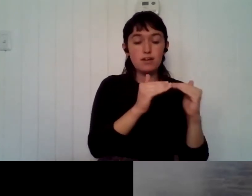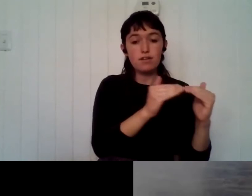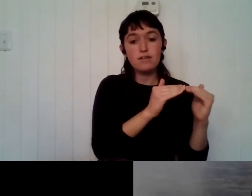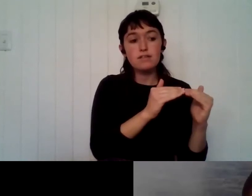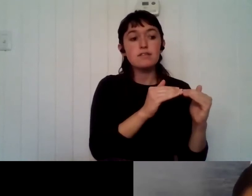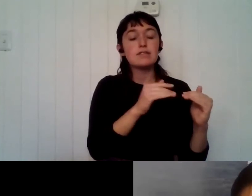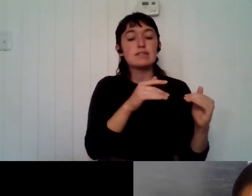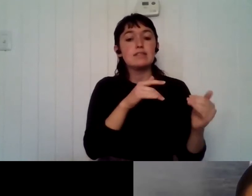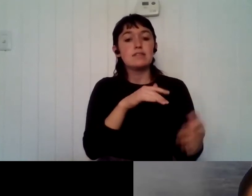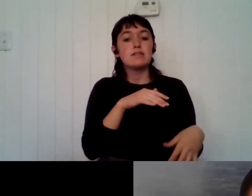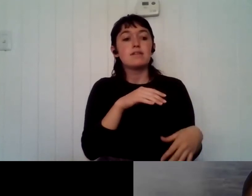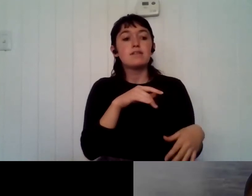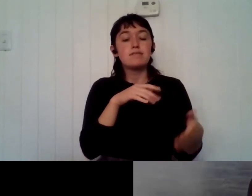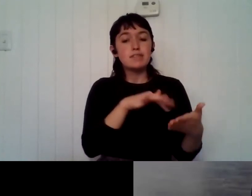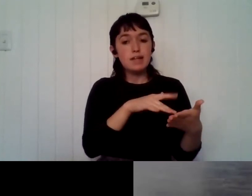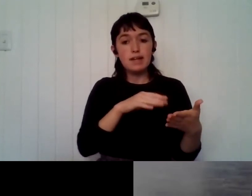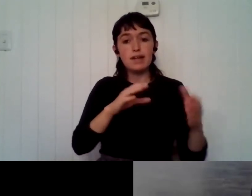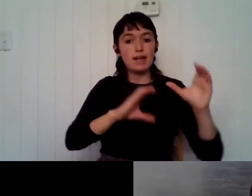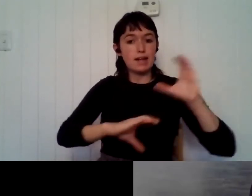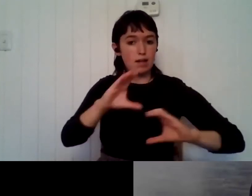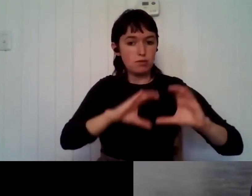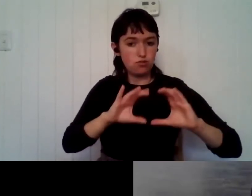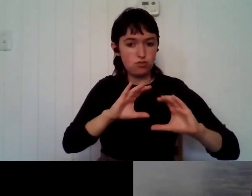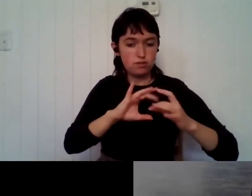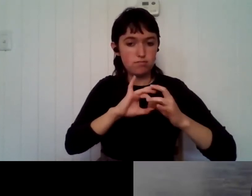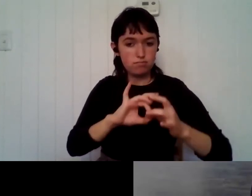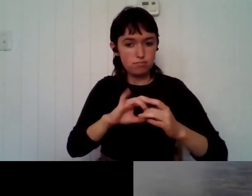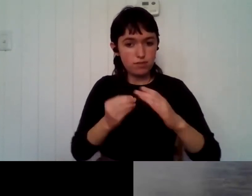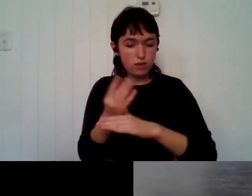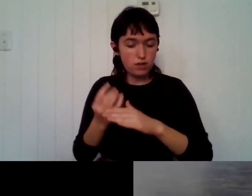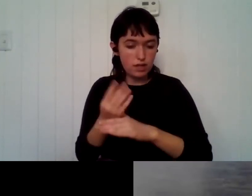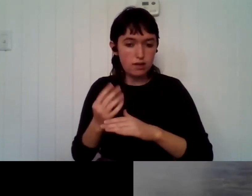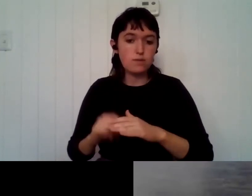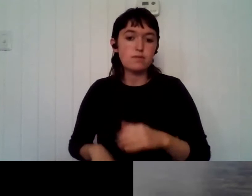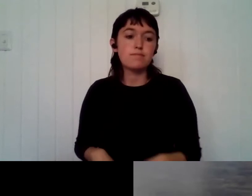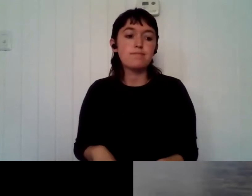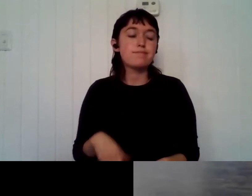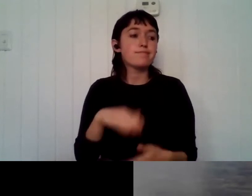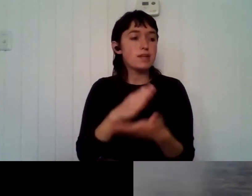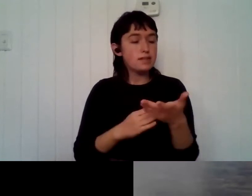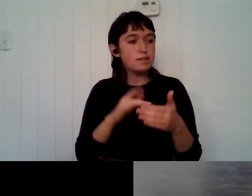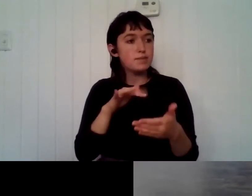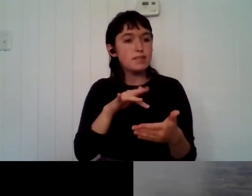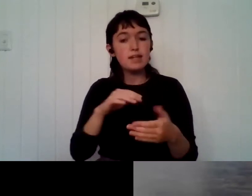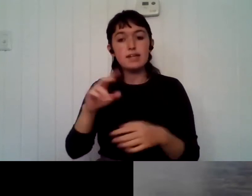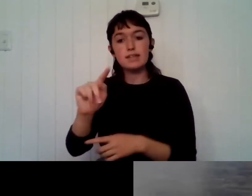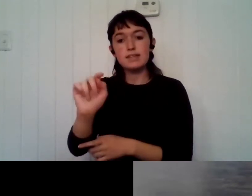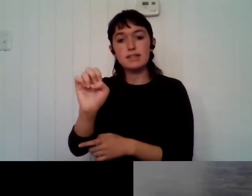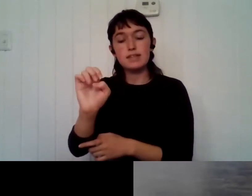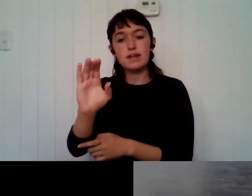chemistry of volcanic eruptions. Some of them do the tectonics, so basically what is the